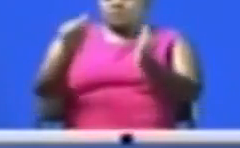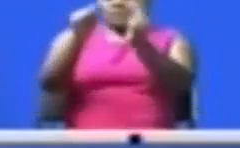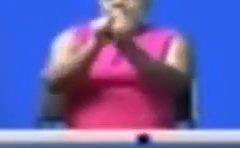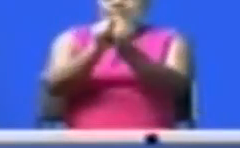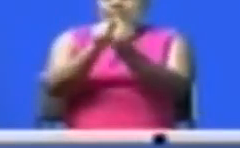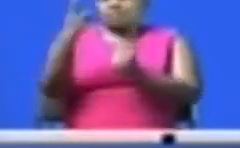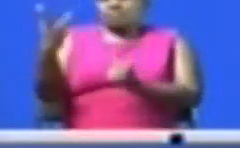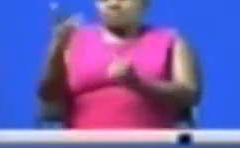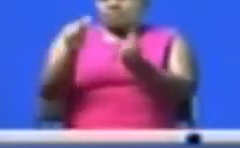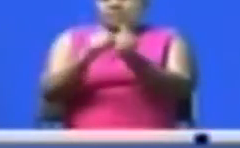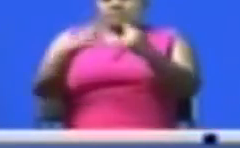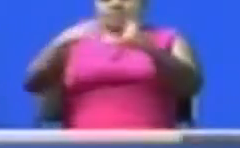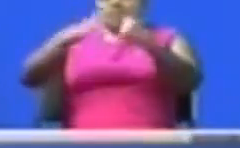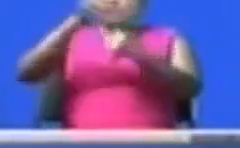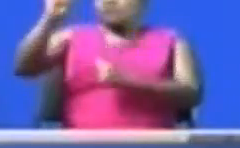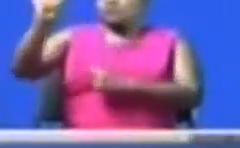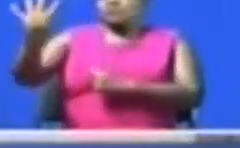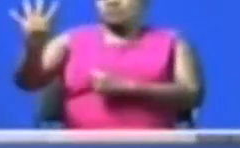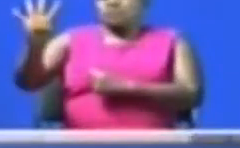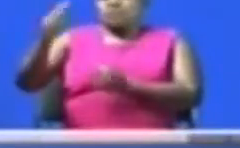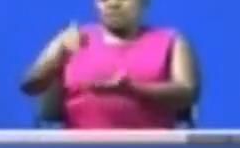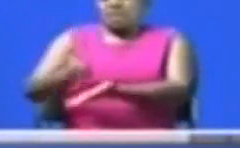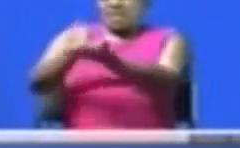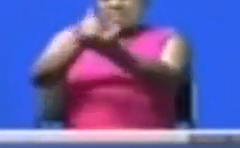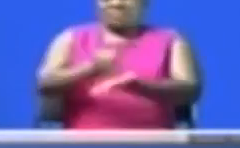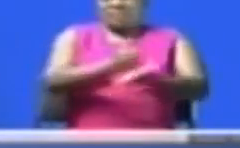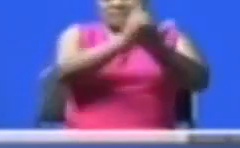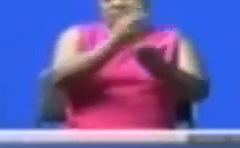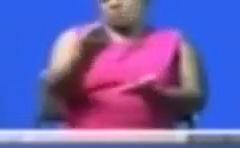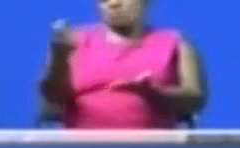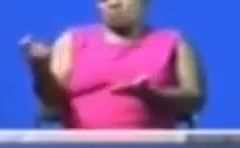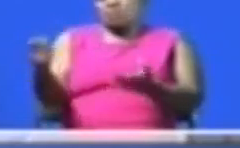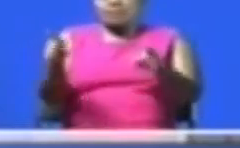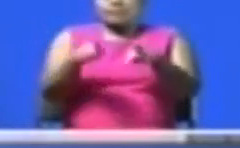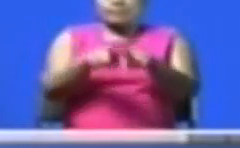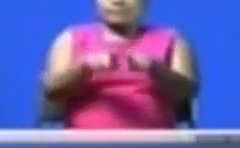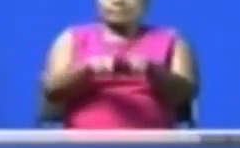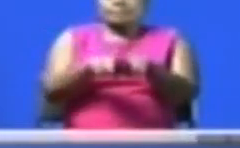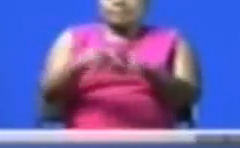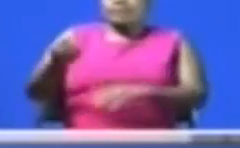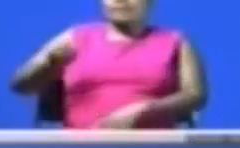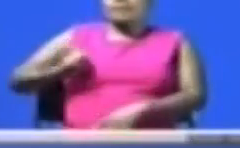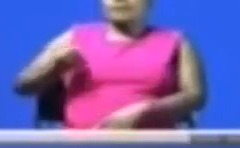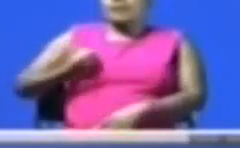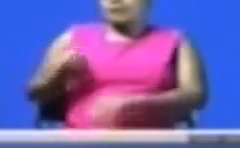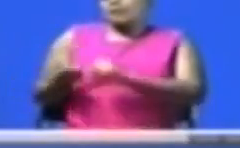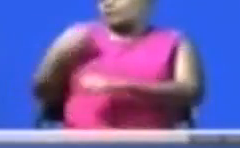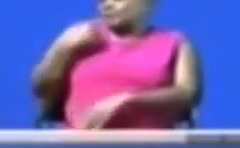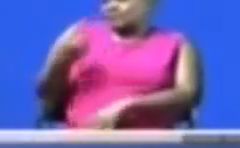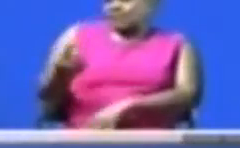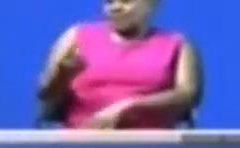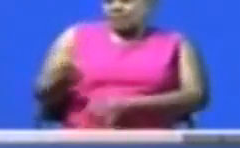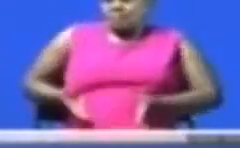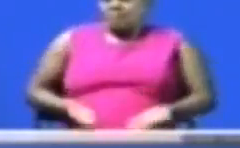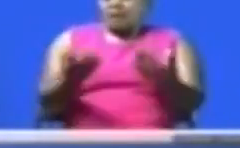April 10, 1994. Alikuwa akimsaidia kwa hiyo, na hata msichana alikuwa amemweleza kuwa yuko na